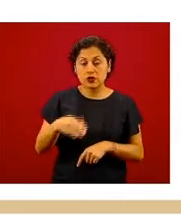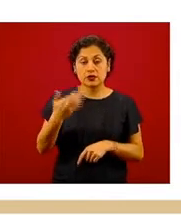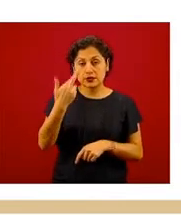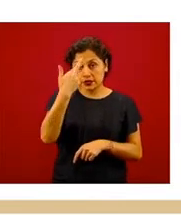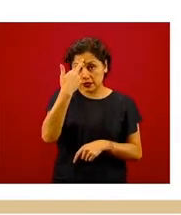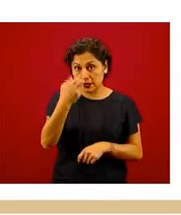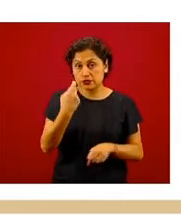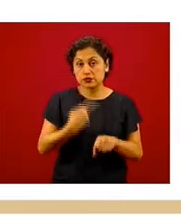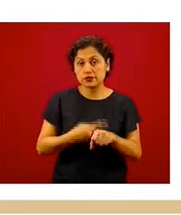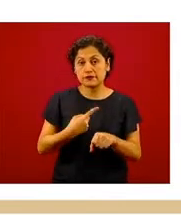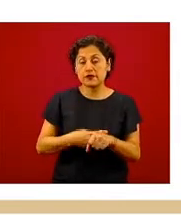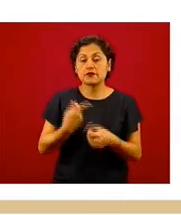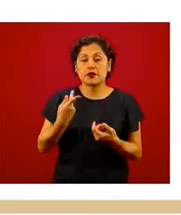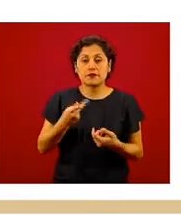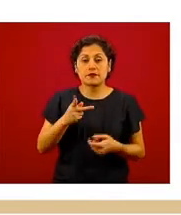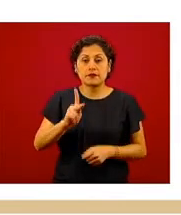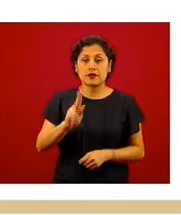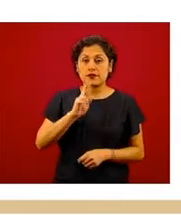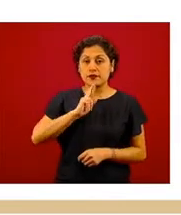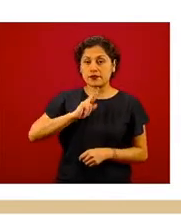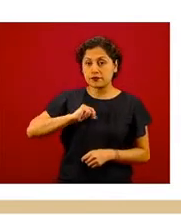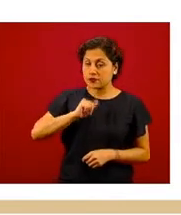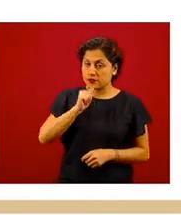to have been caused by COVID.